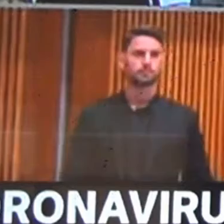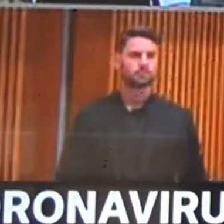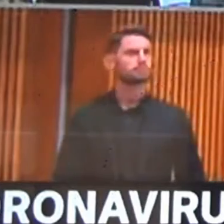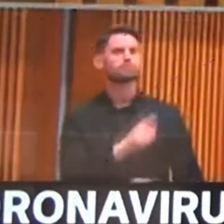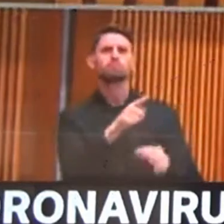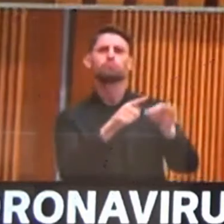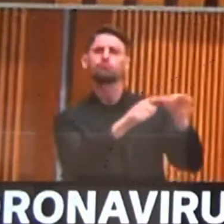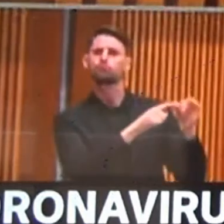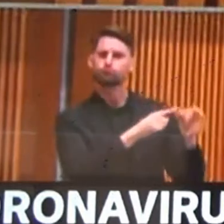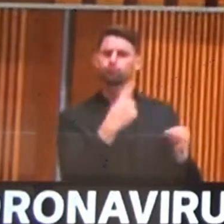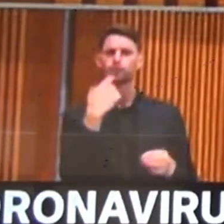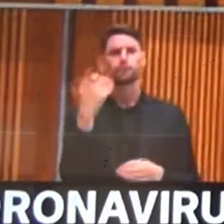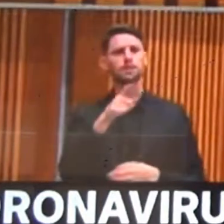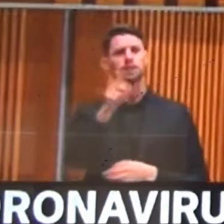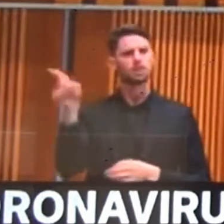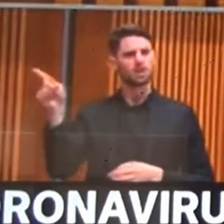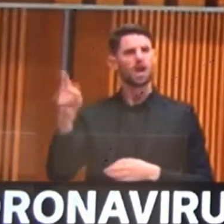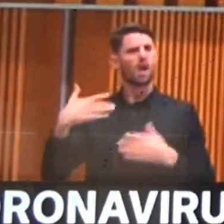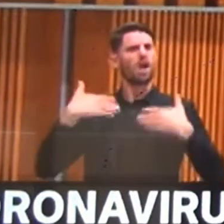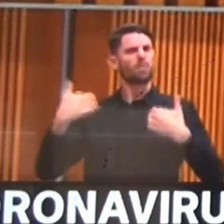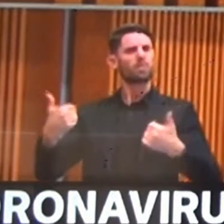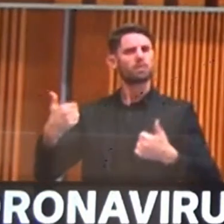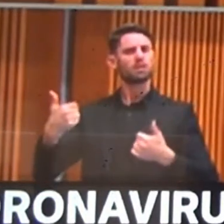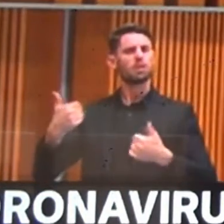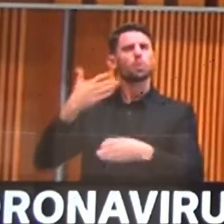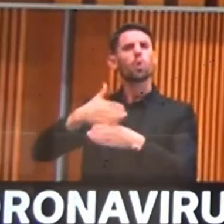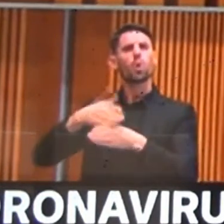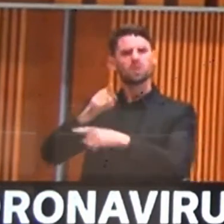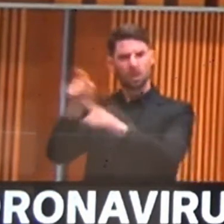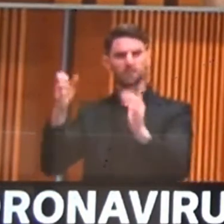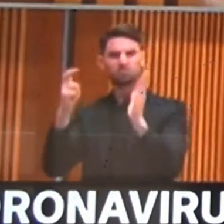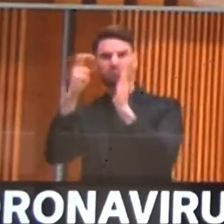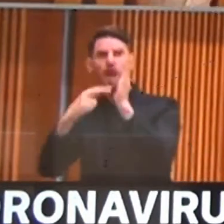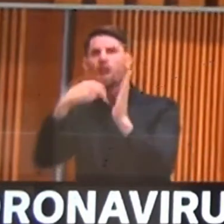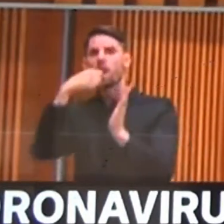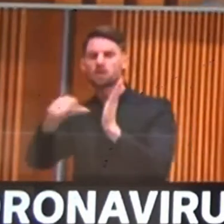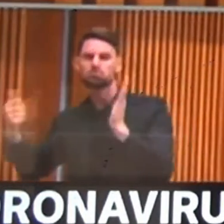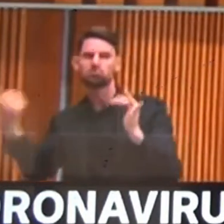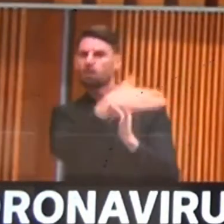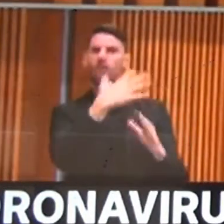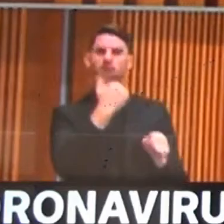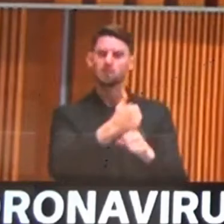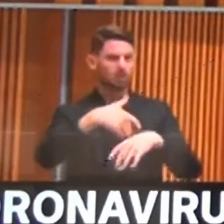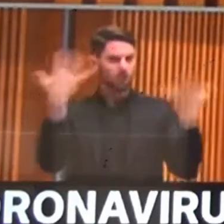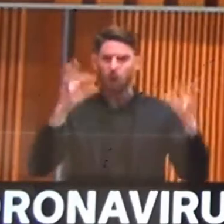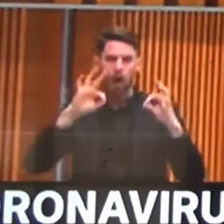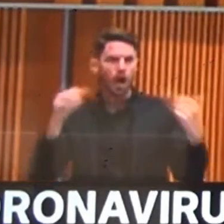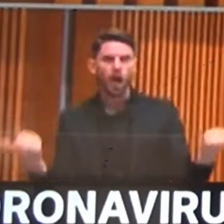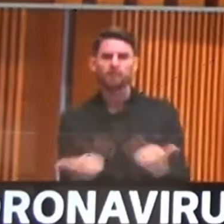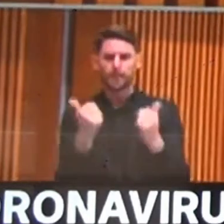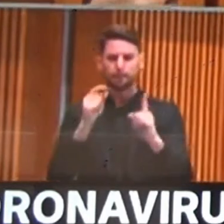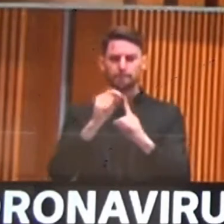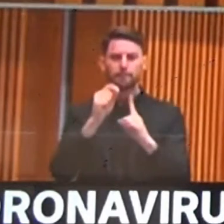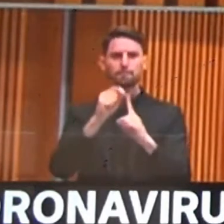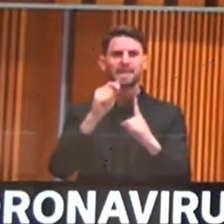about 1,000 healthcare workers raising concerns about access to PPE. They've talked about using household equipment,